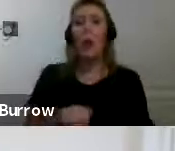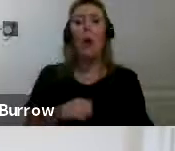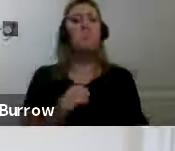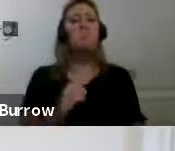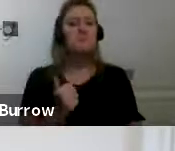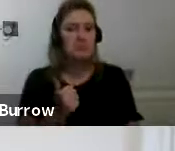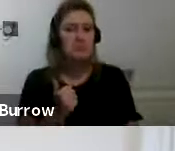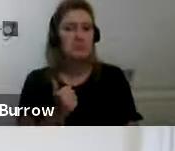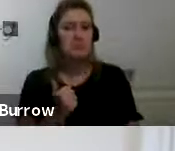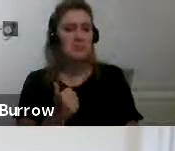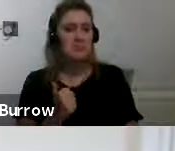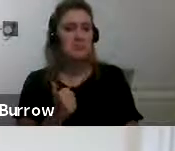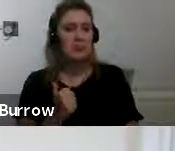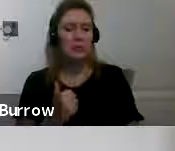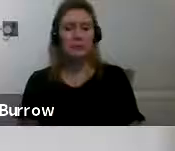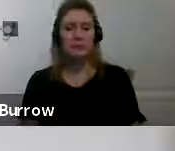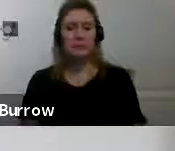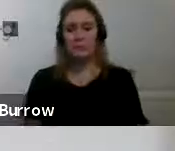stuff.